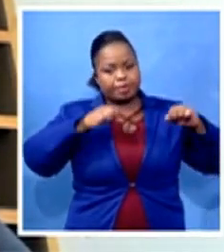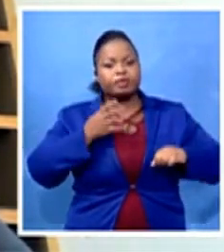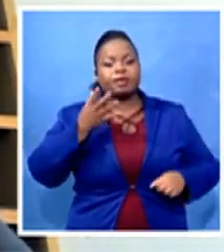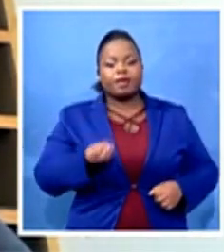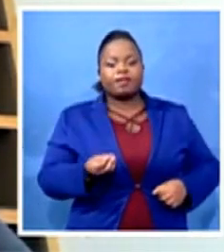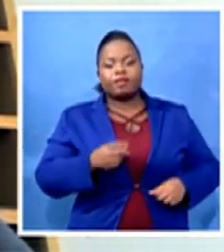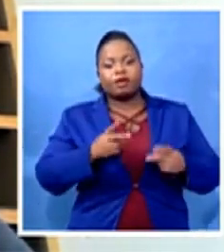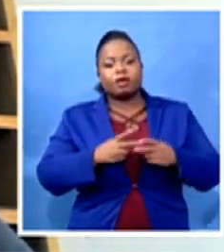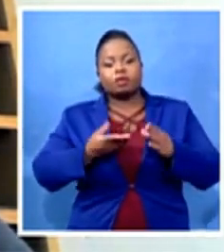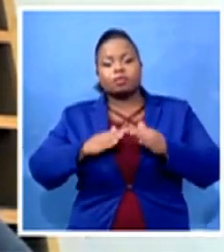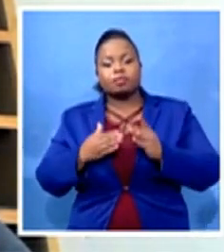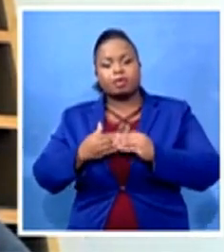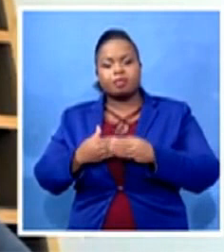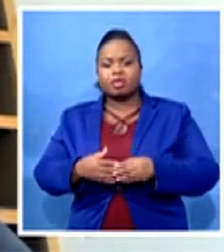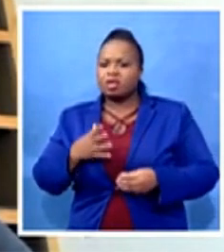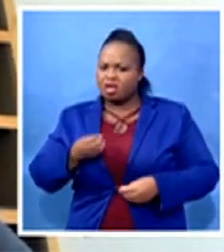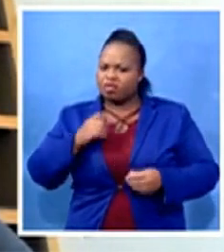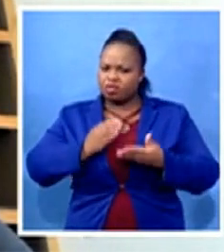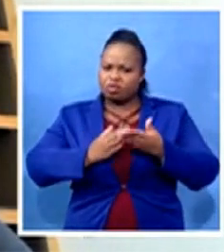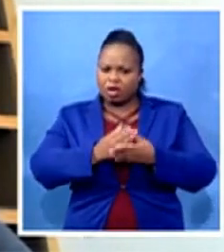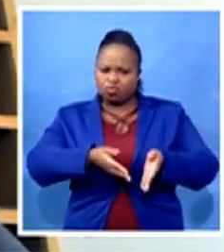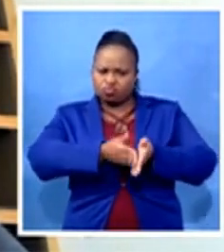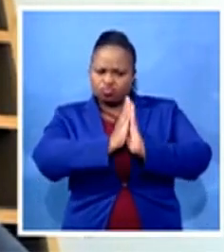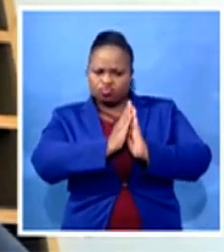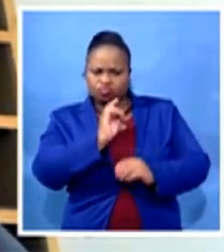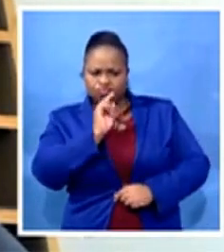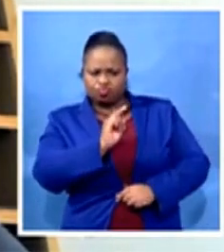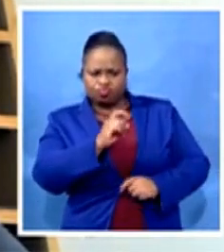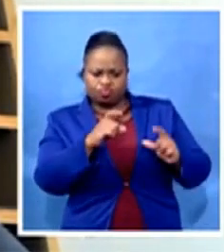ask for such identification.